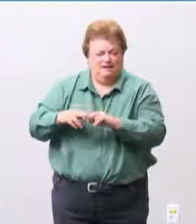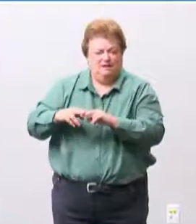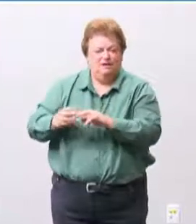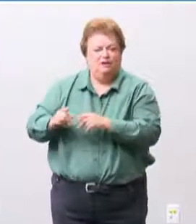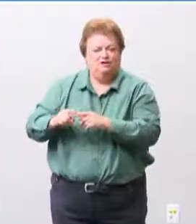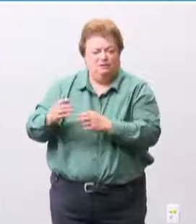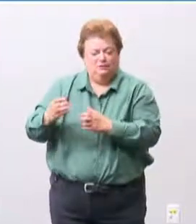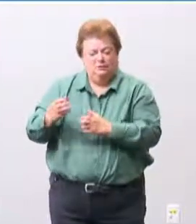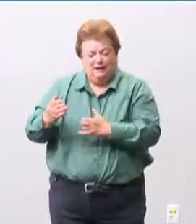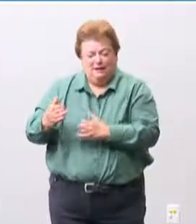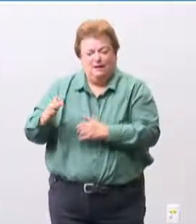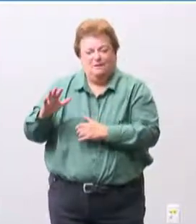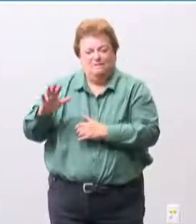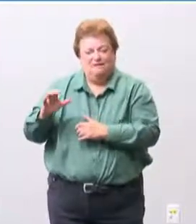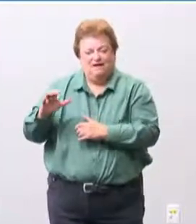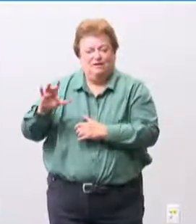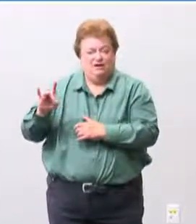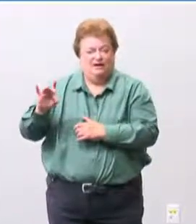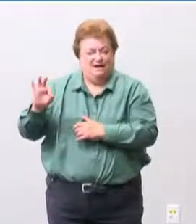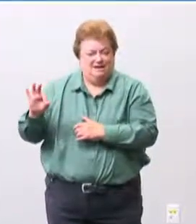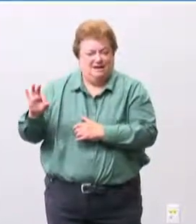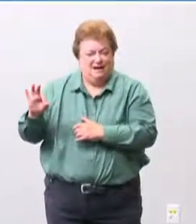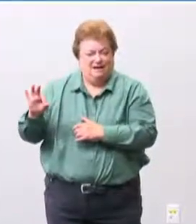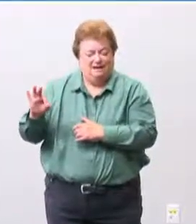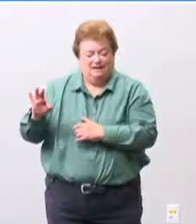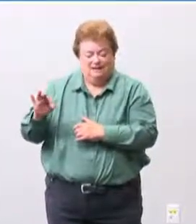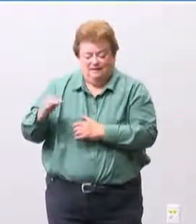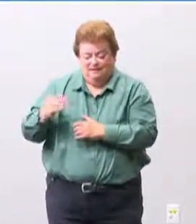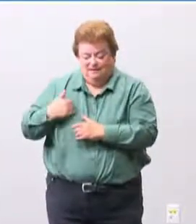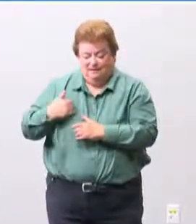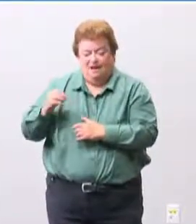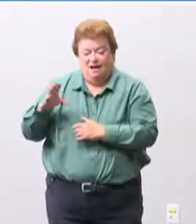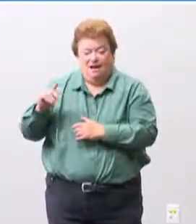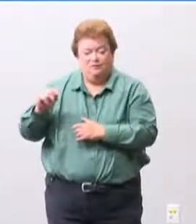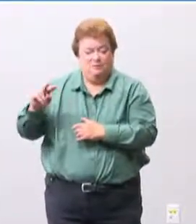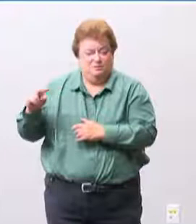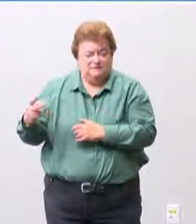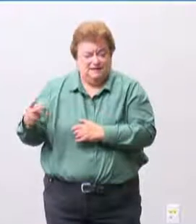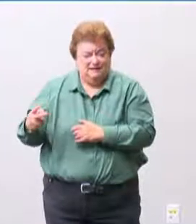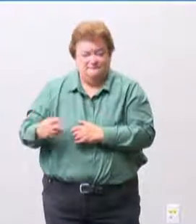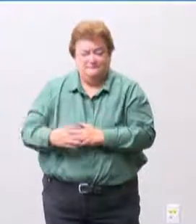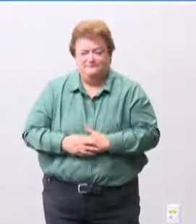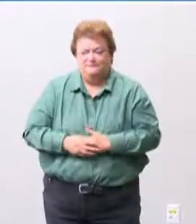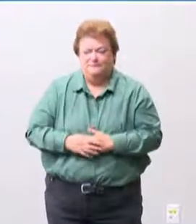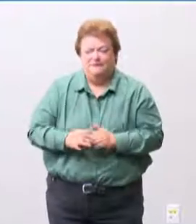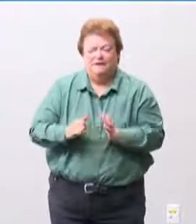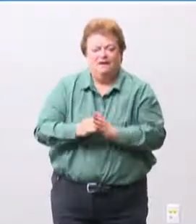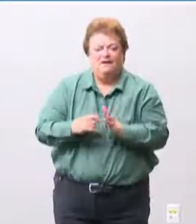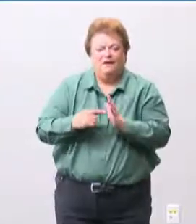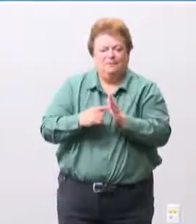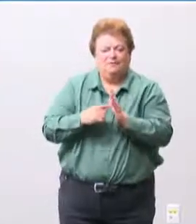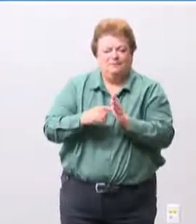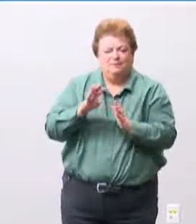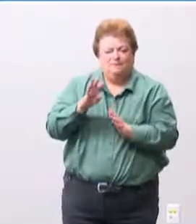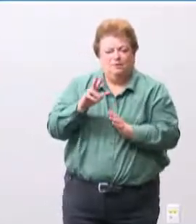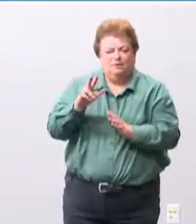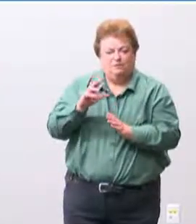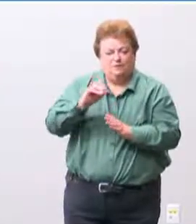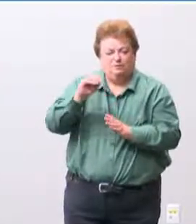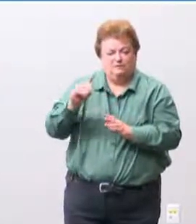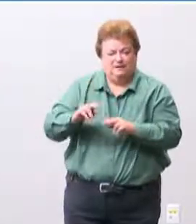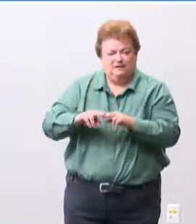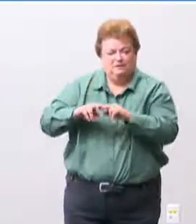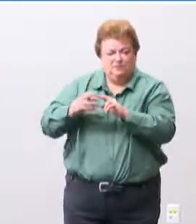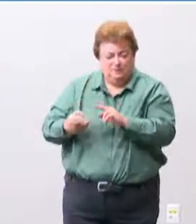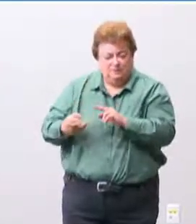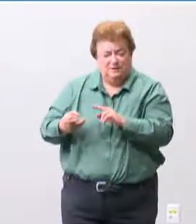about 589 cases the week ending October 2nd. This represents a 43% decrease